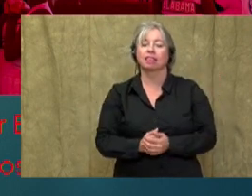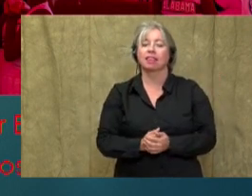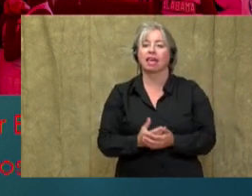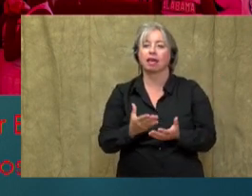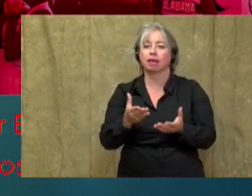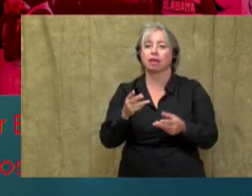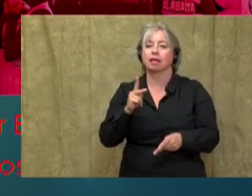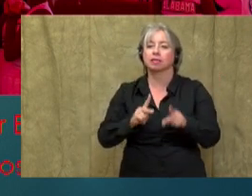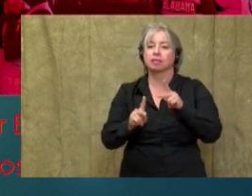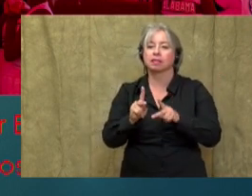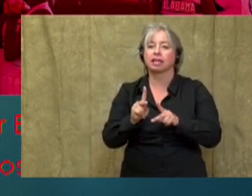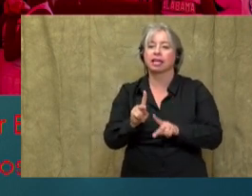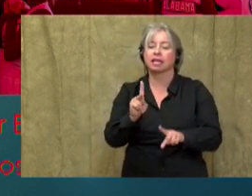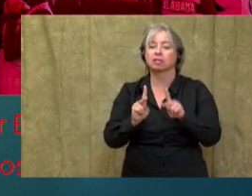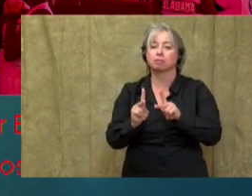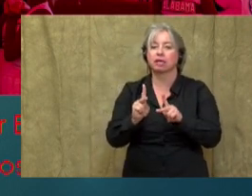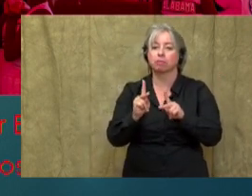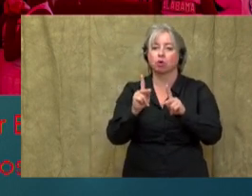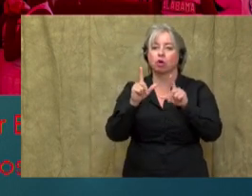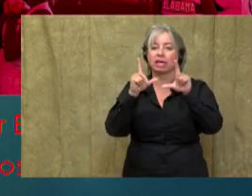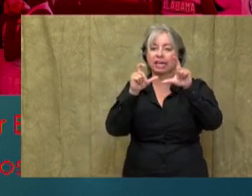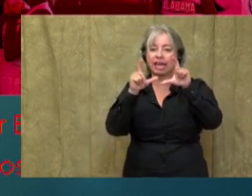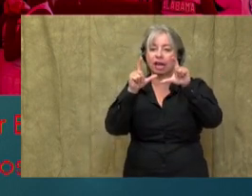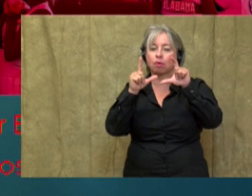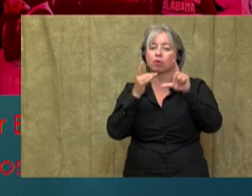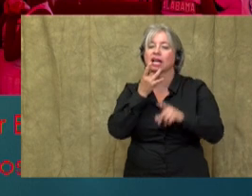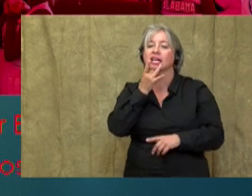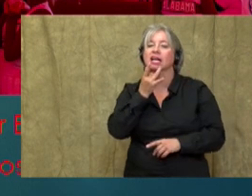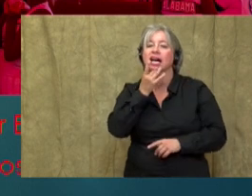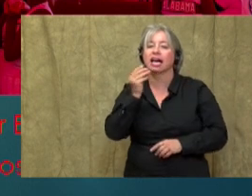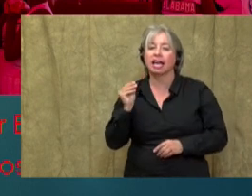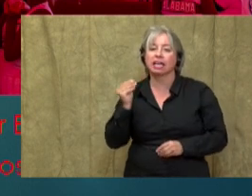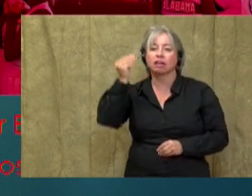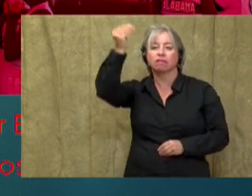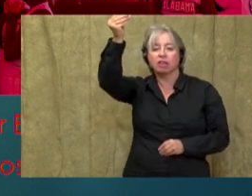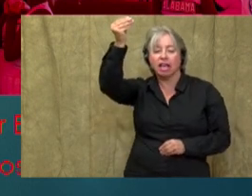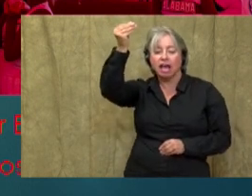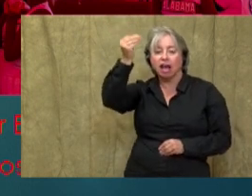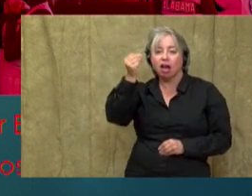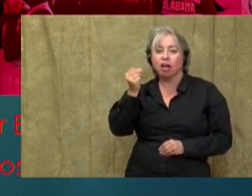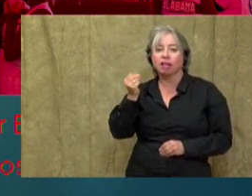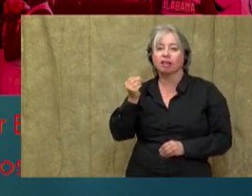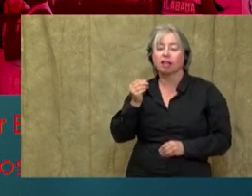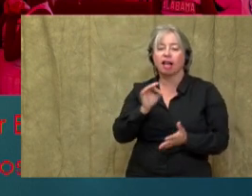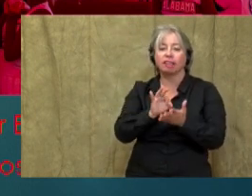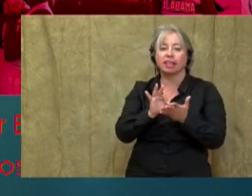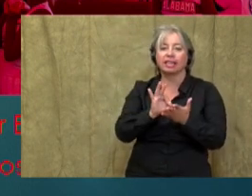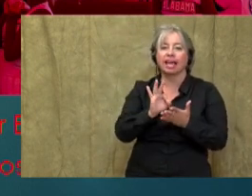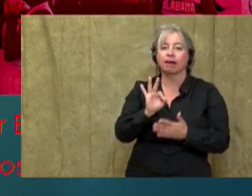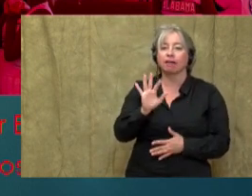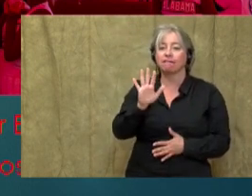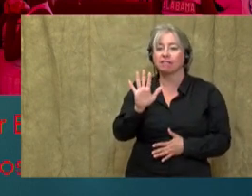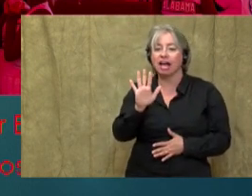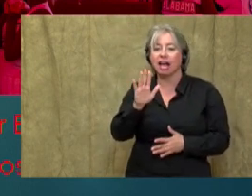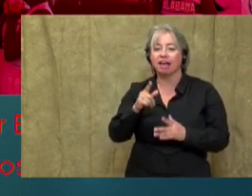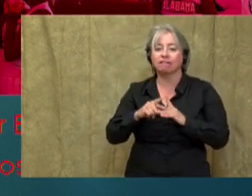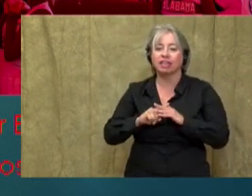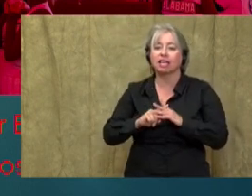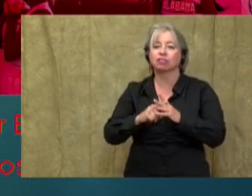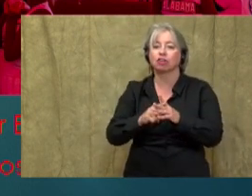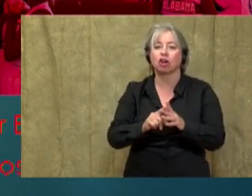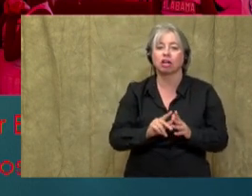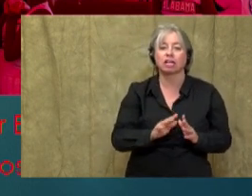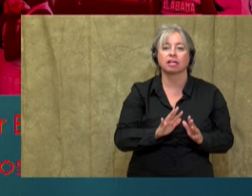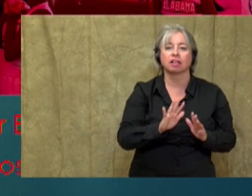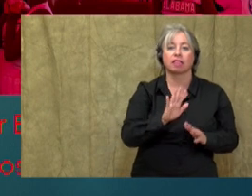hold up their cell phones, turn on the lights, and on the count of five, they started the wave. Now, you've probably